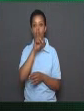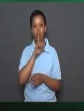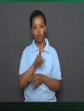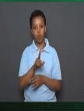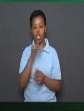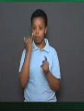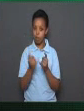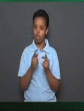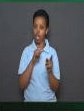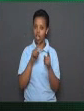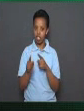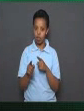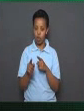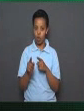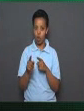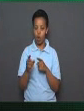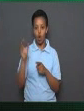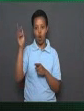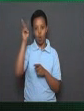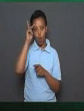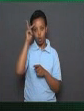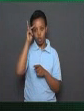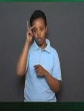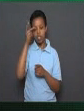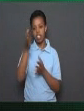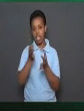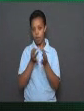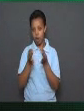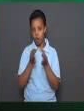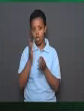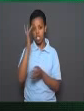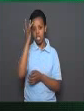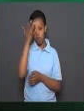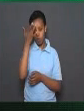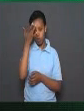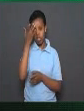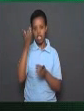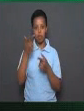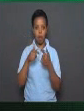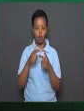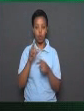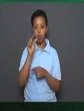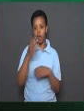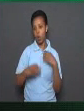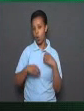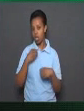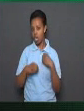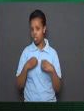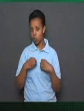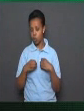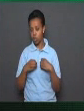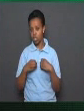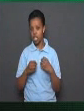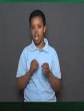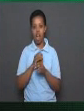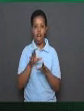Finally, Robert Koch stated that disease-causing microorganisms will not